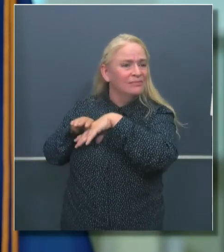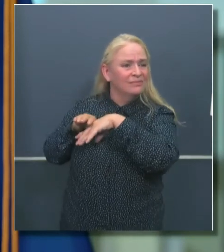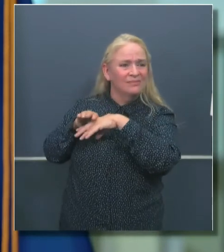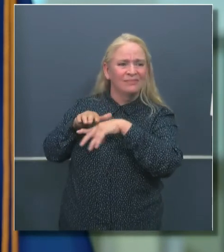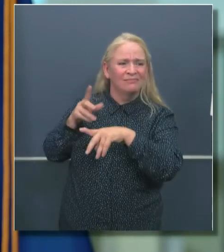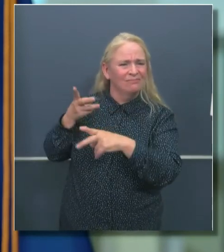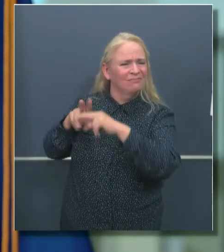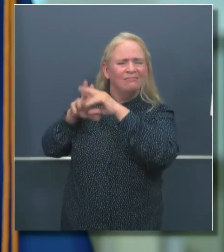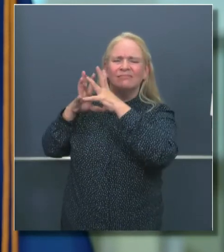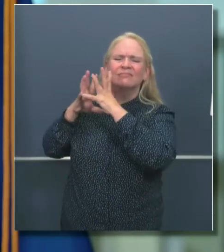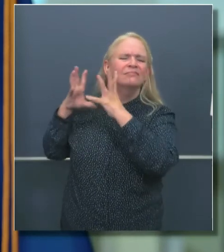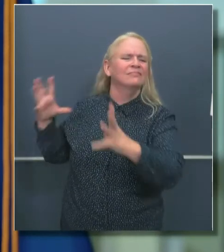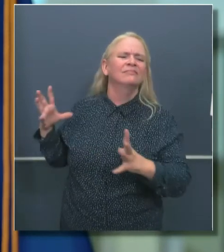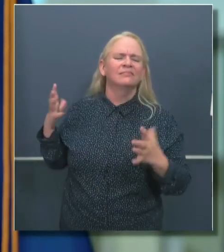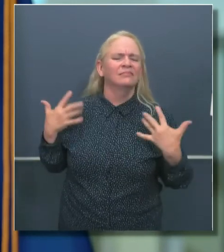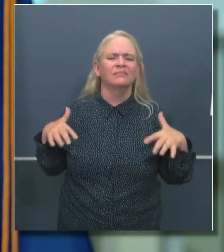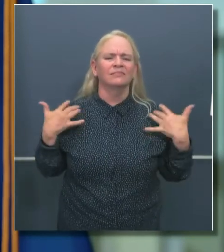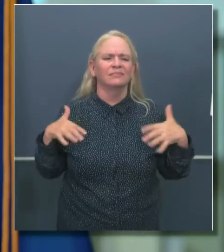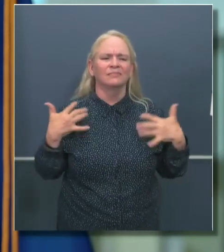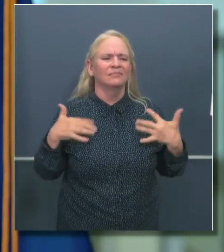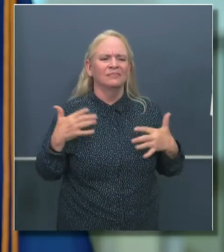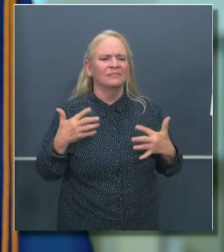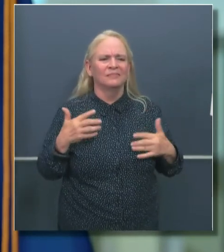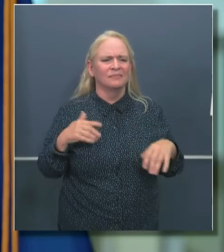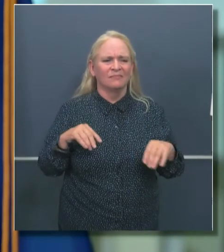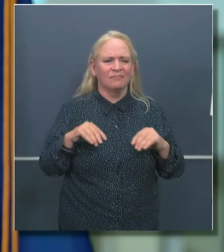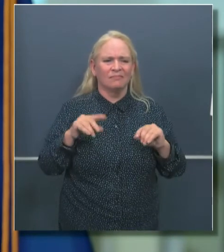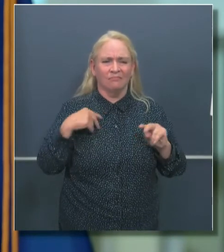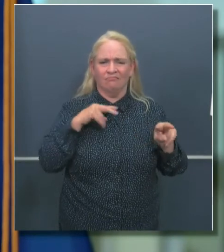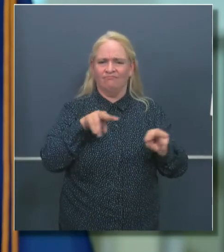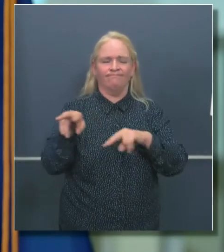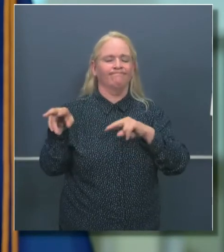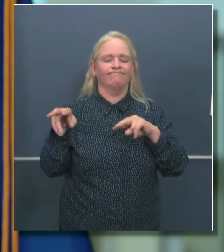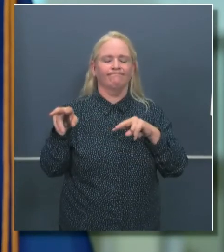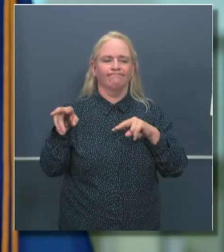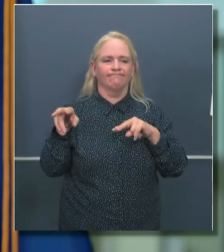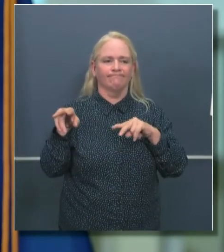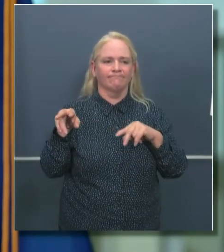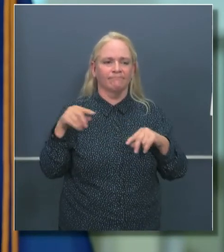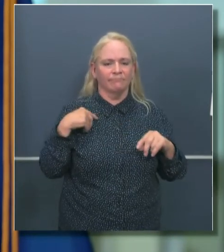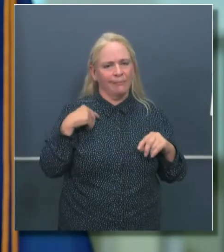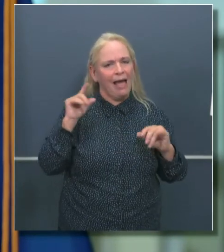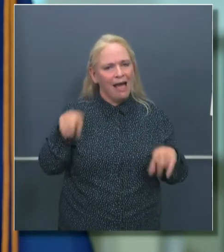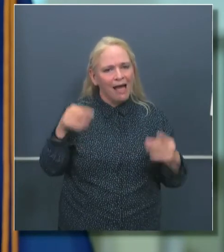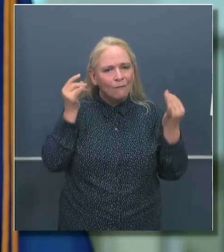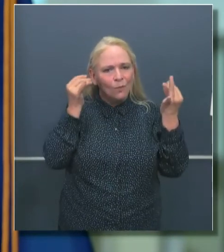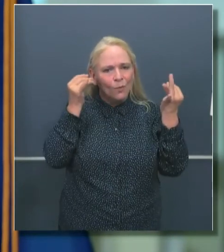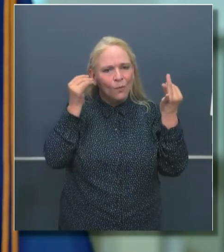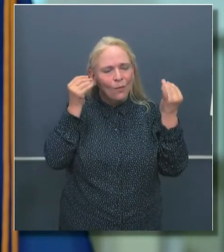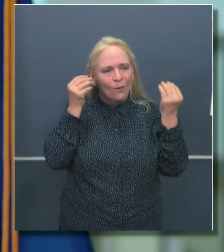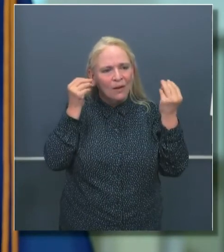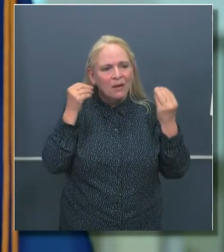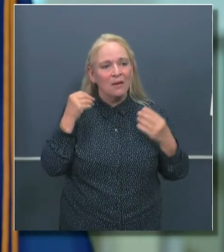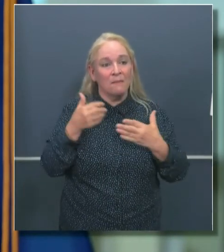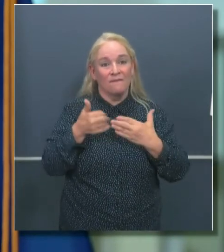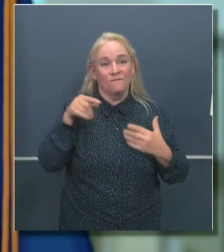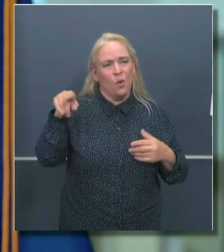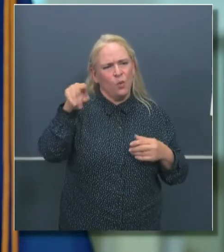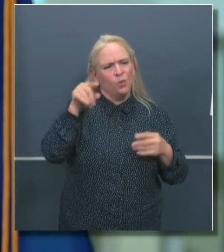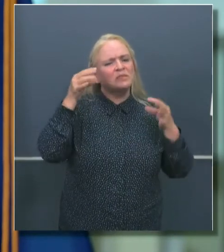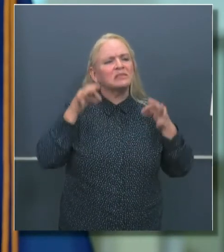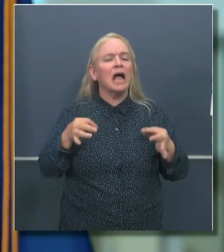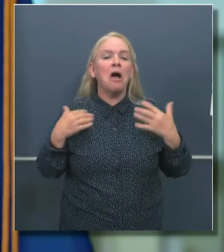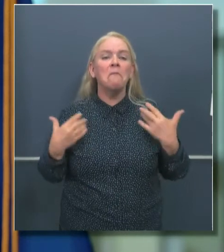few weeks. Consider that when you go about coming together, perhaps with members of your family